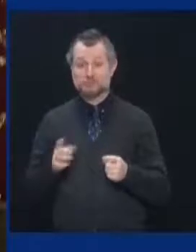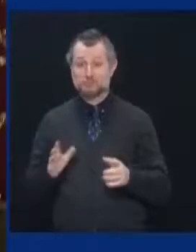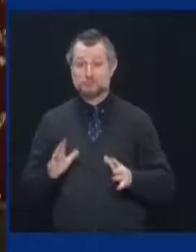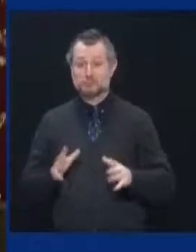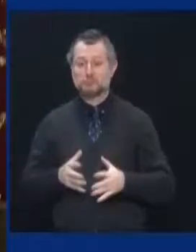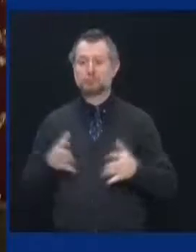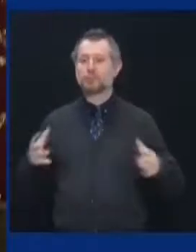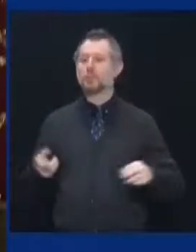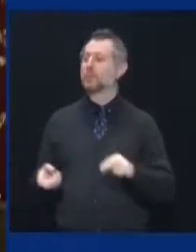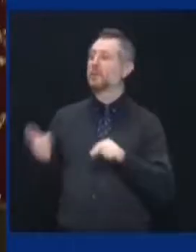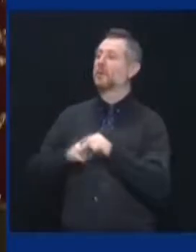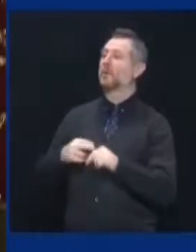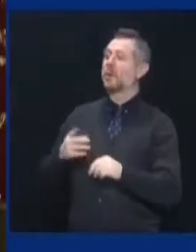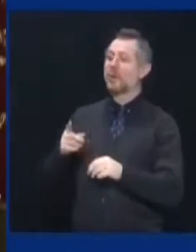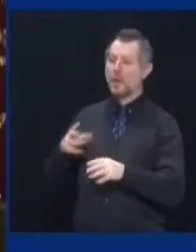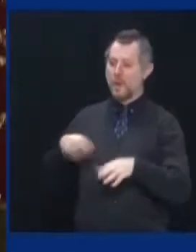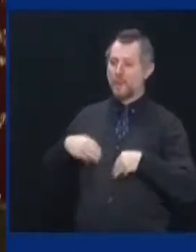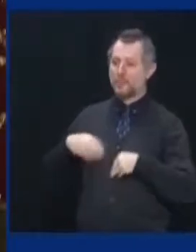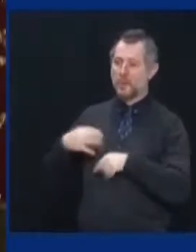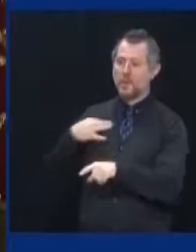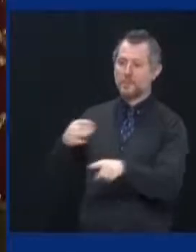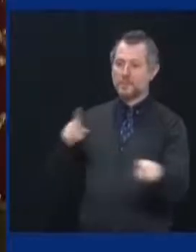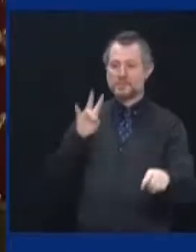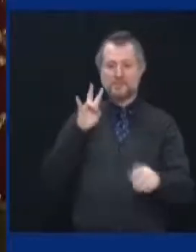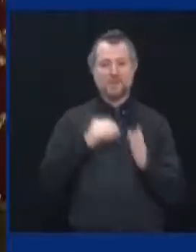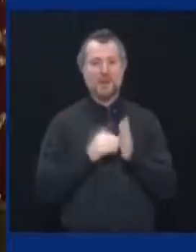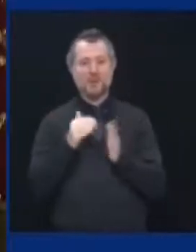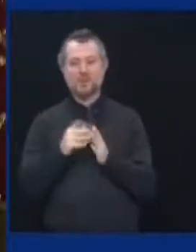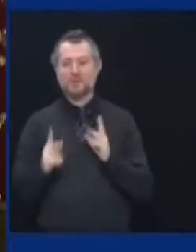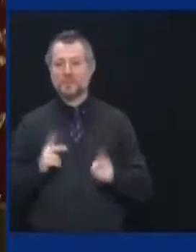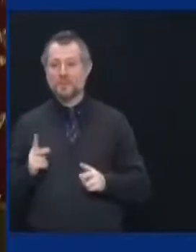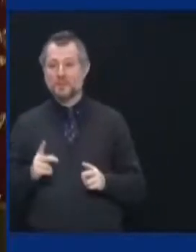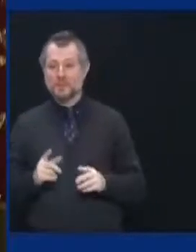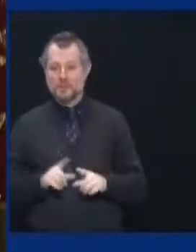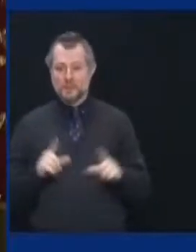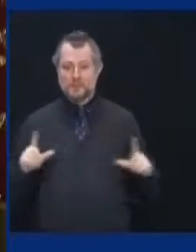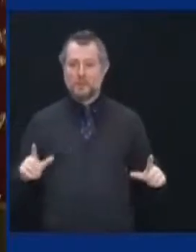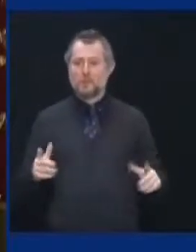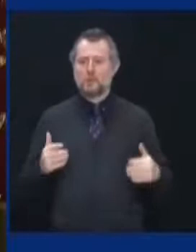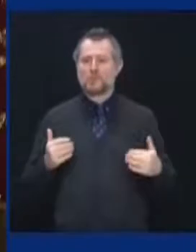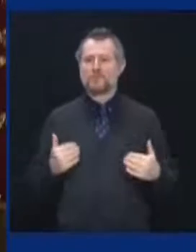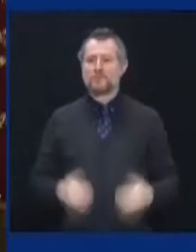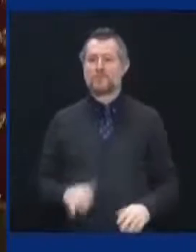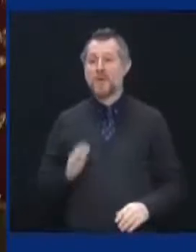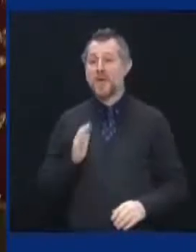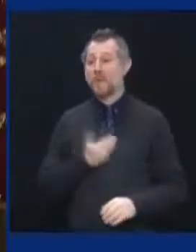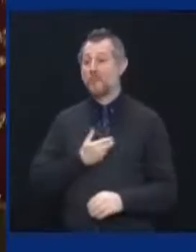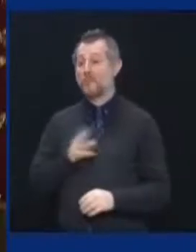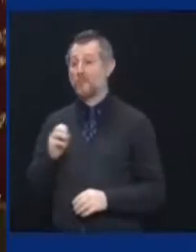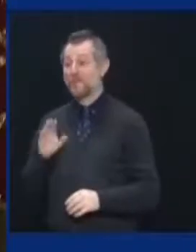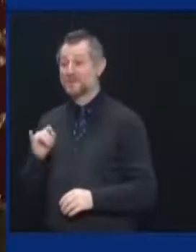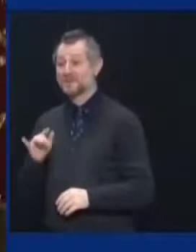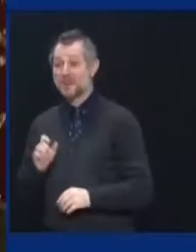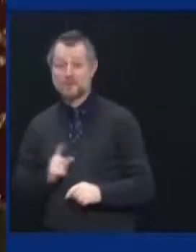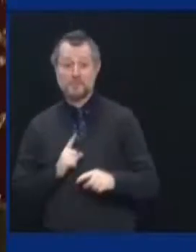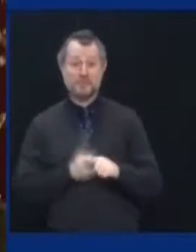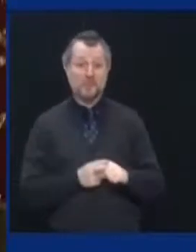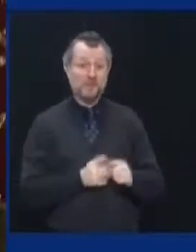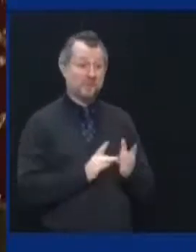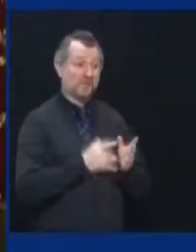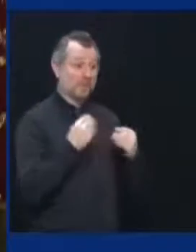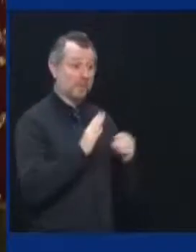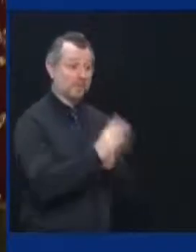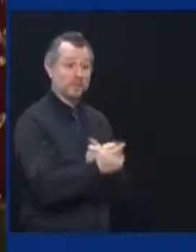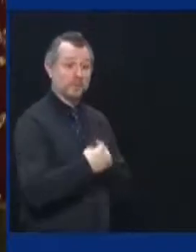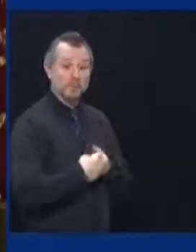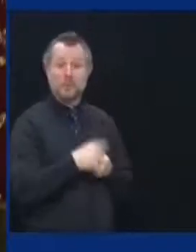million instantly. People that were going onto the site were also then going onto the pharmacy sites, were also going onto local government sites. The crush of